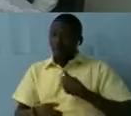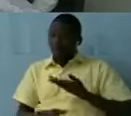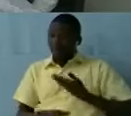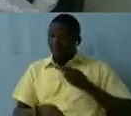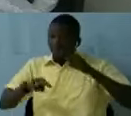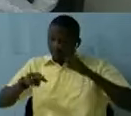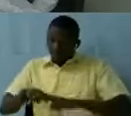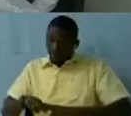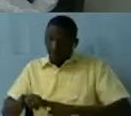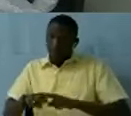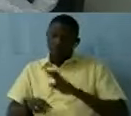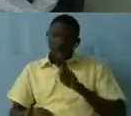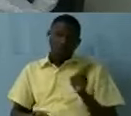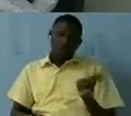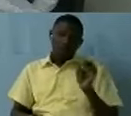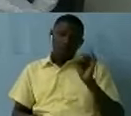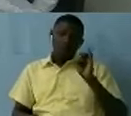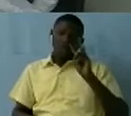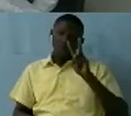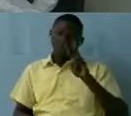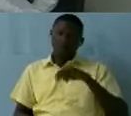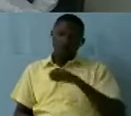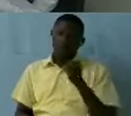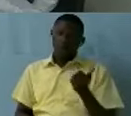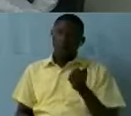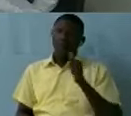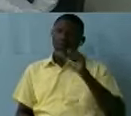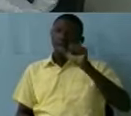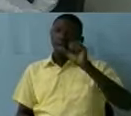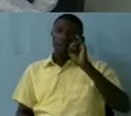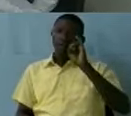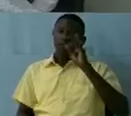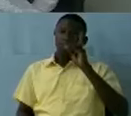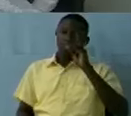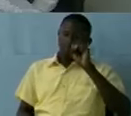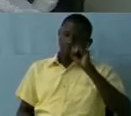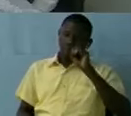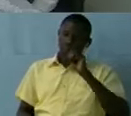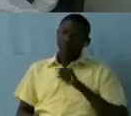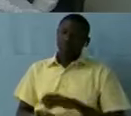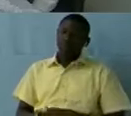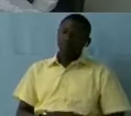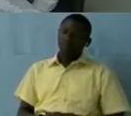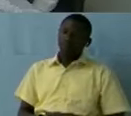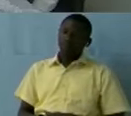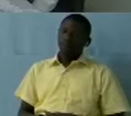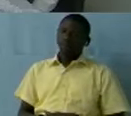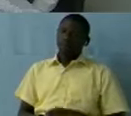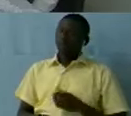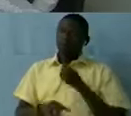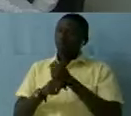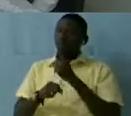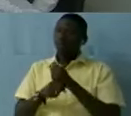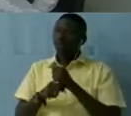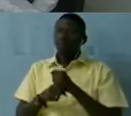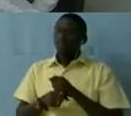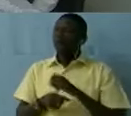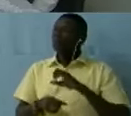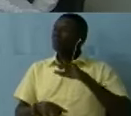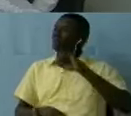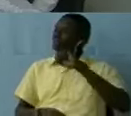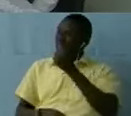my status we ko le ko jama samba ñena mu ko ta la du wasu ku ñalti that brought a